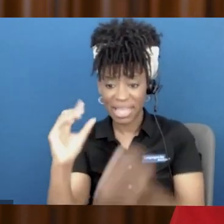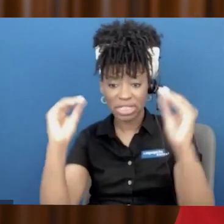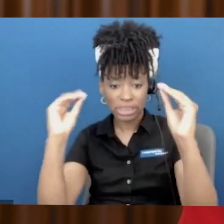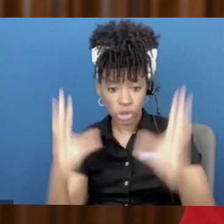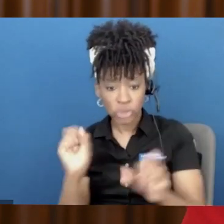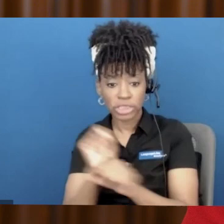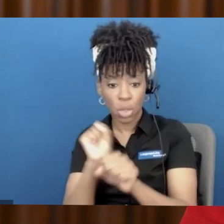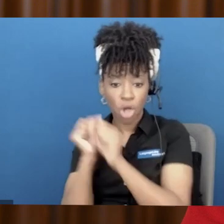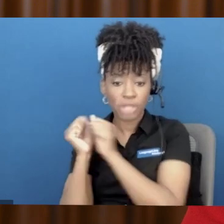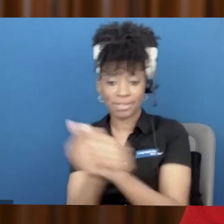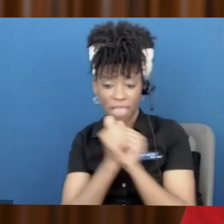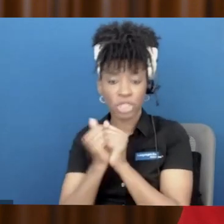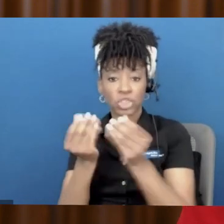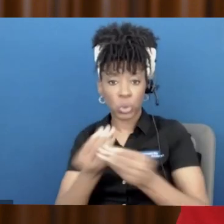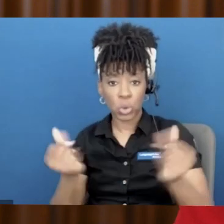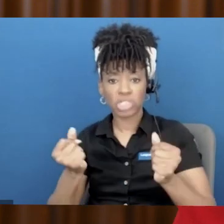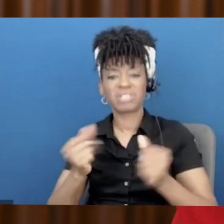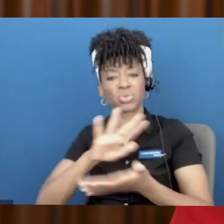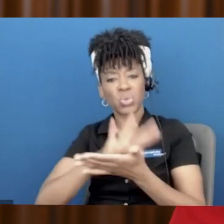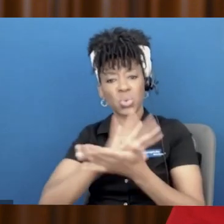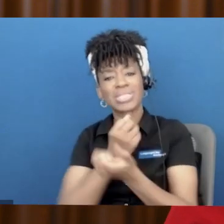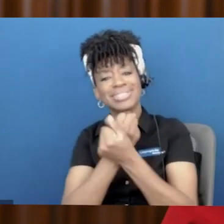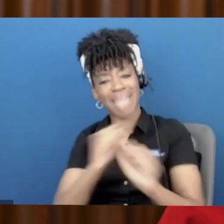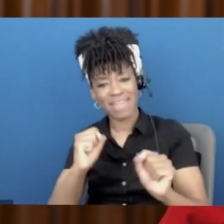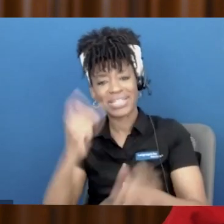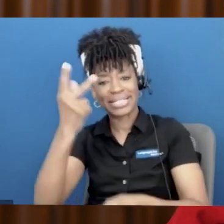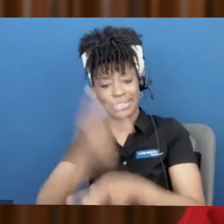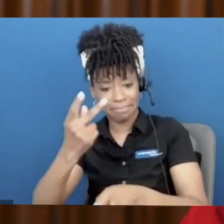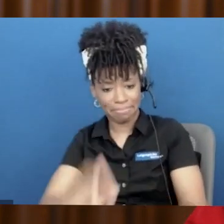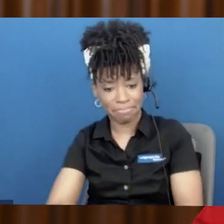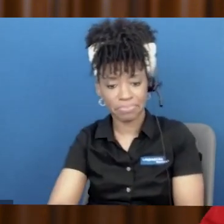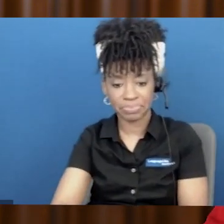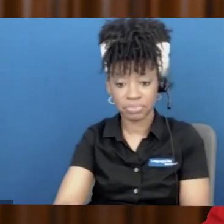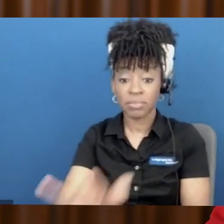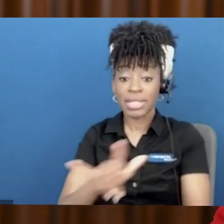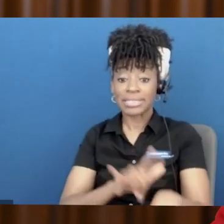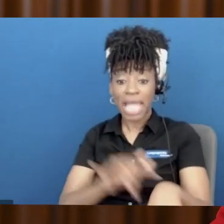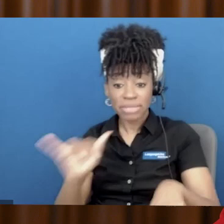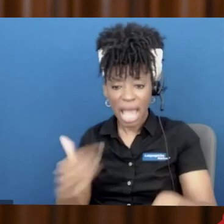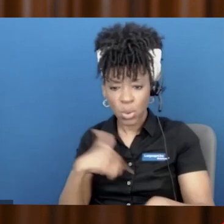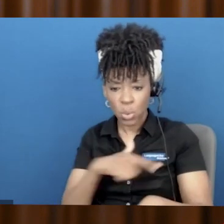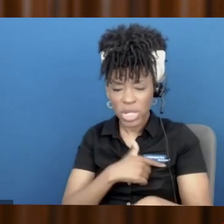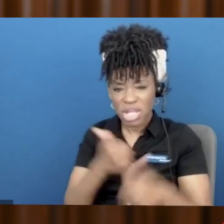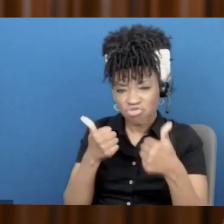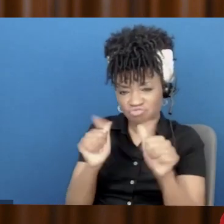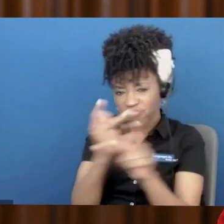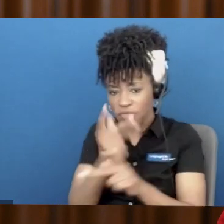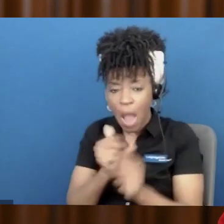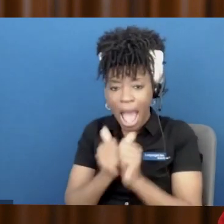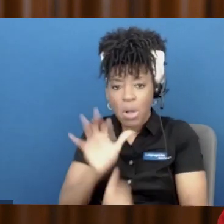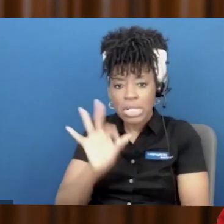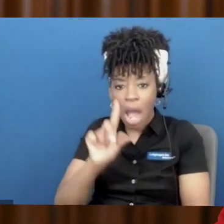911 calls that don't include weapons, violence, or threats. In testimony before the Police and Fire Commission, the African American Council